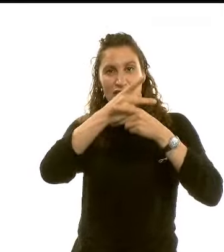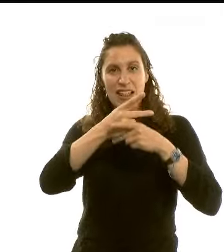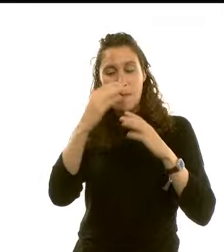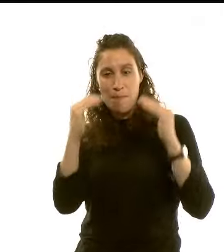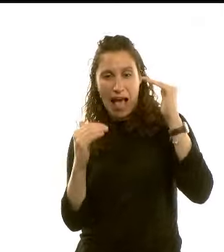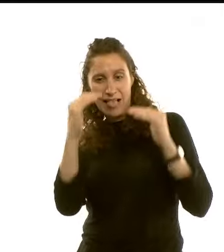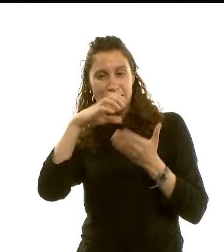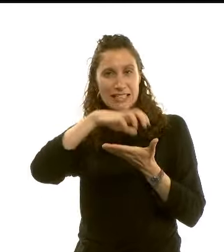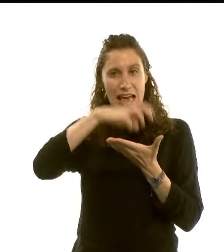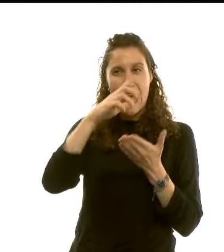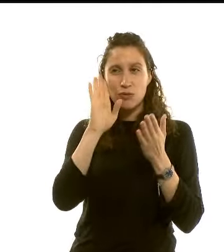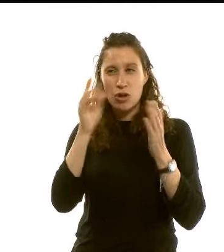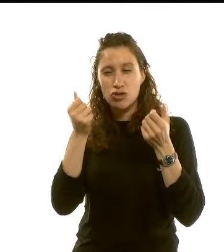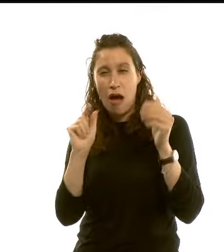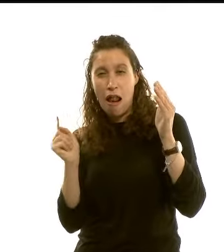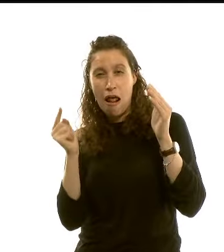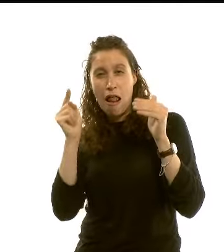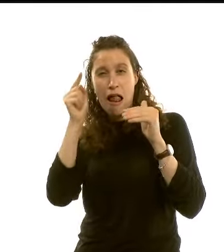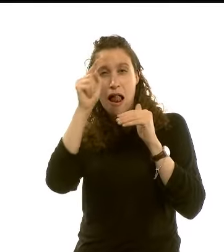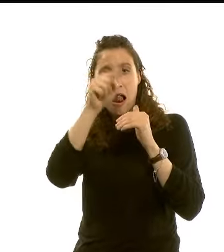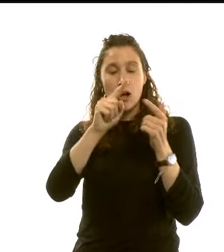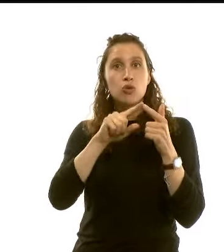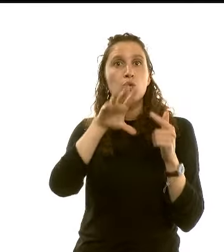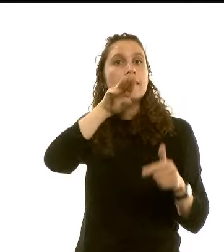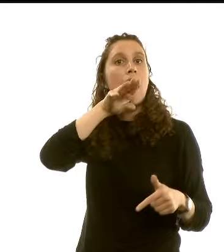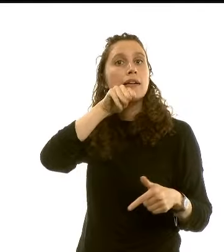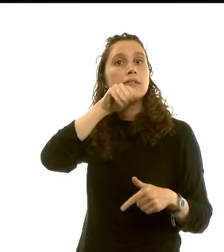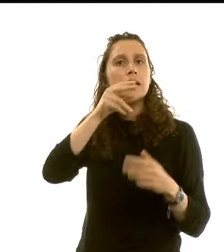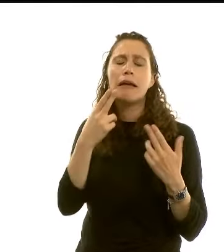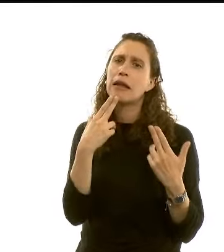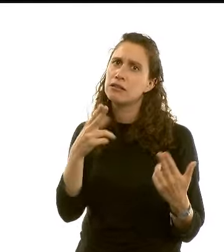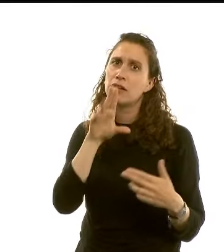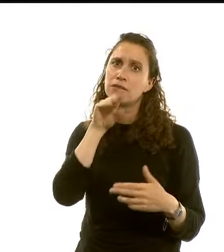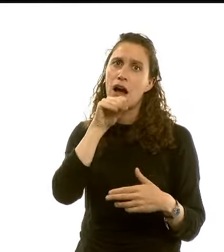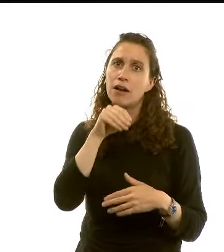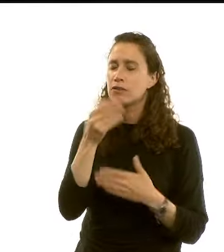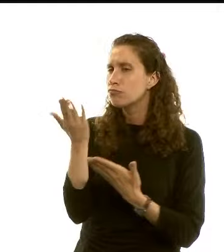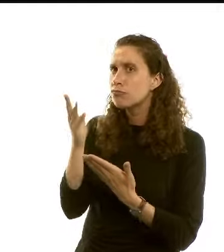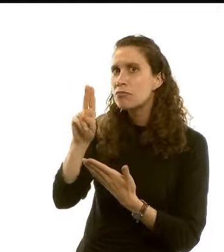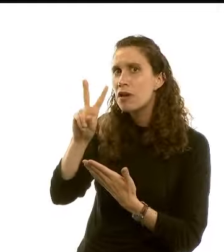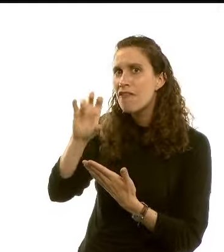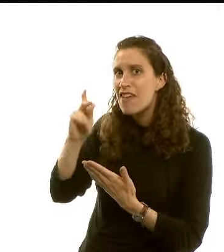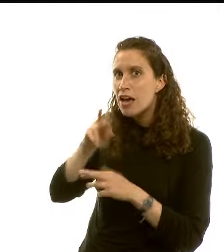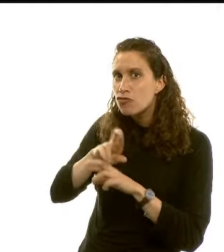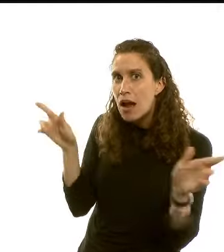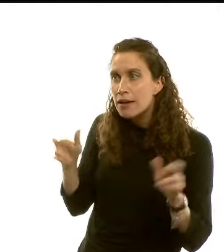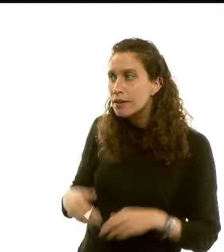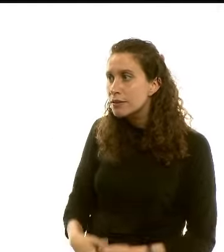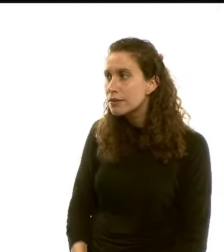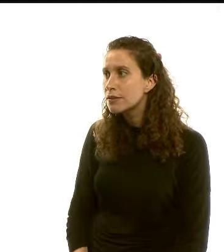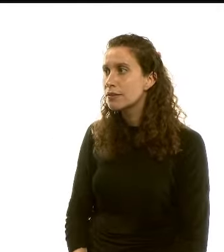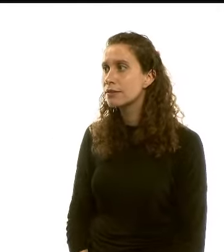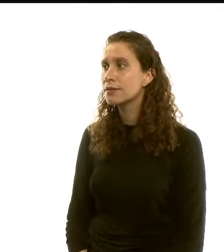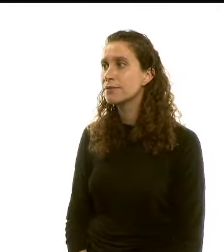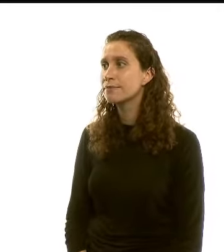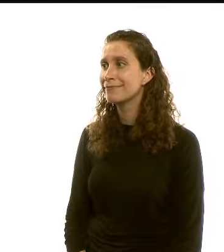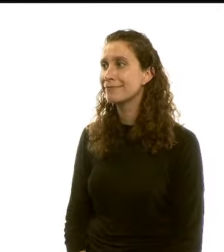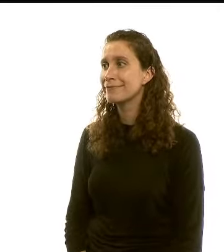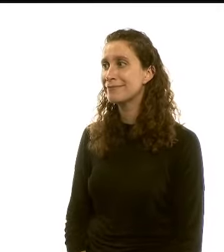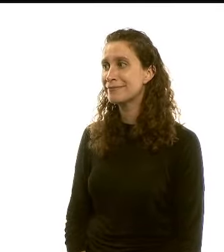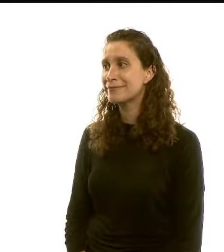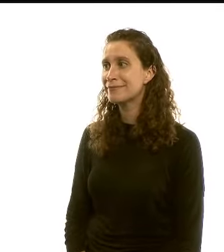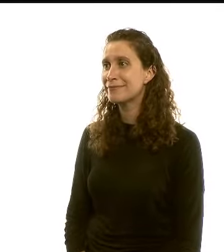ramp and towards these innocent ducks right here. Vic Hope, are you ready? Okay, yeah. Go on,